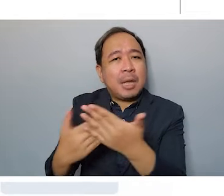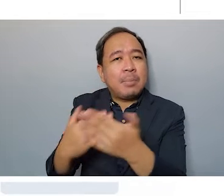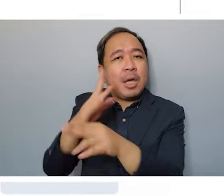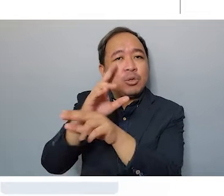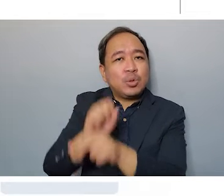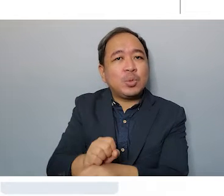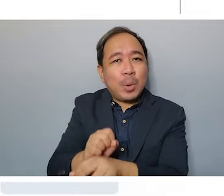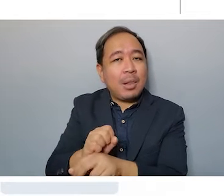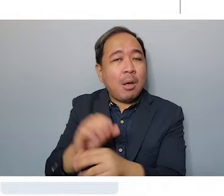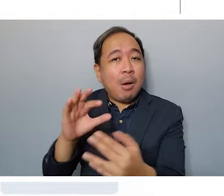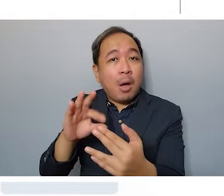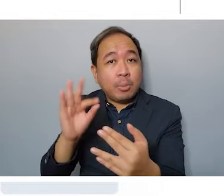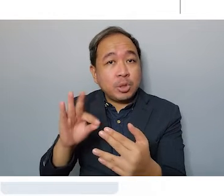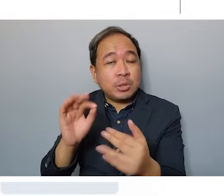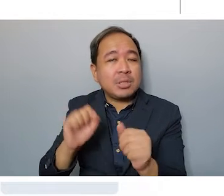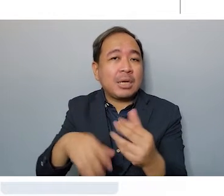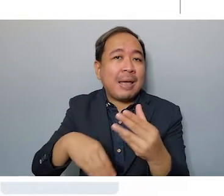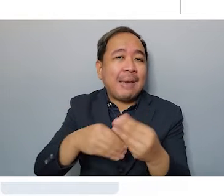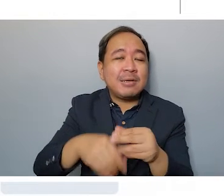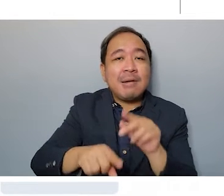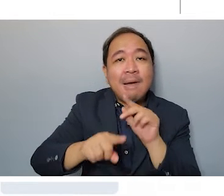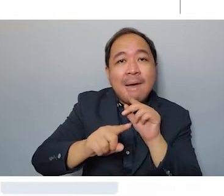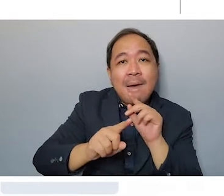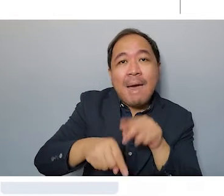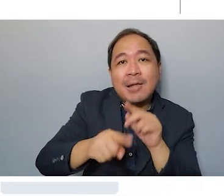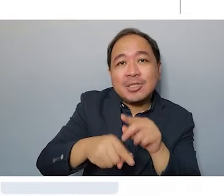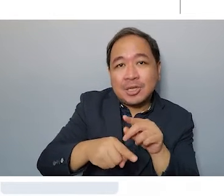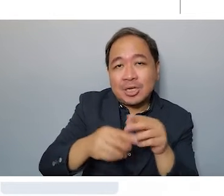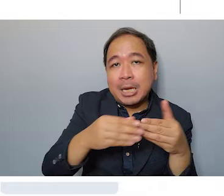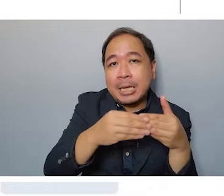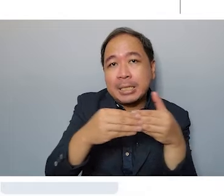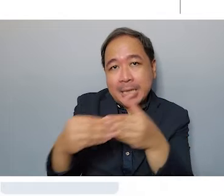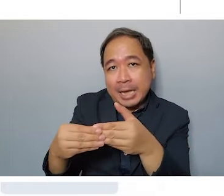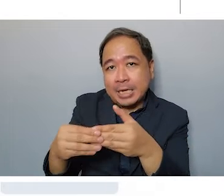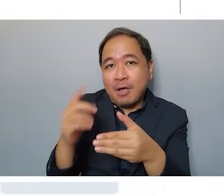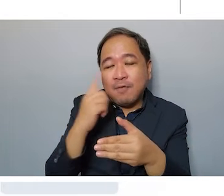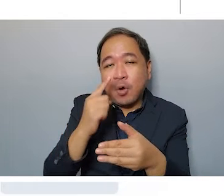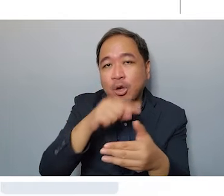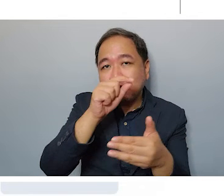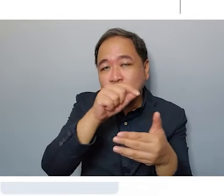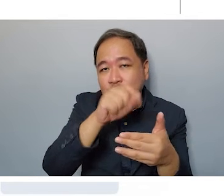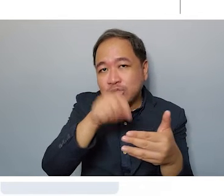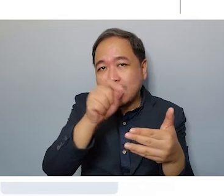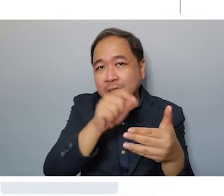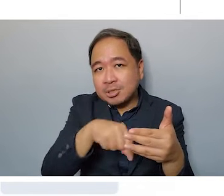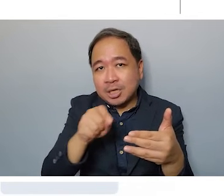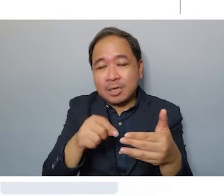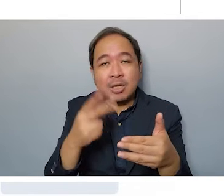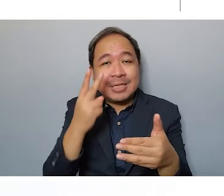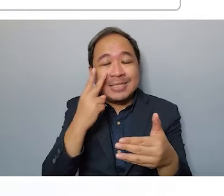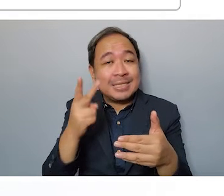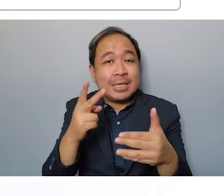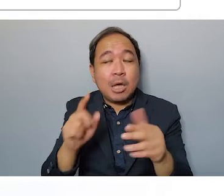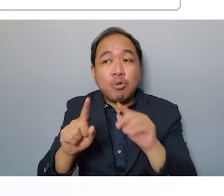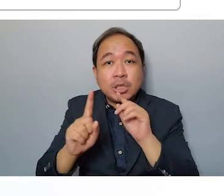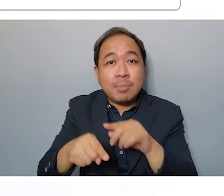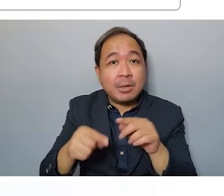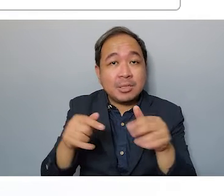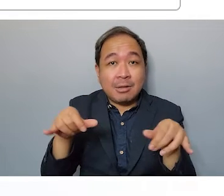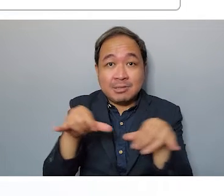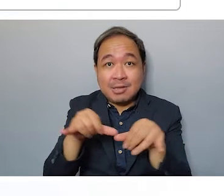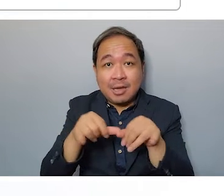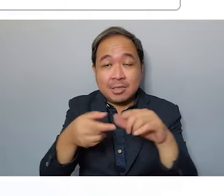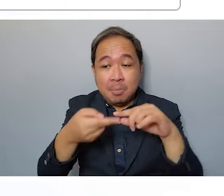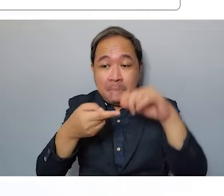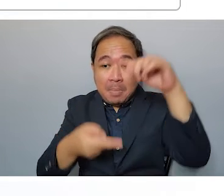usual elements and options, you may add an answer key to assist in marking. Customize the response box size